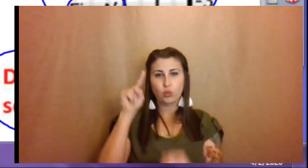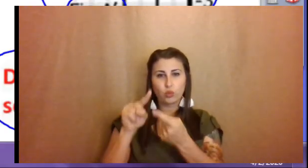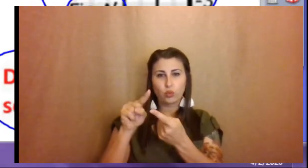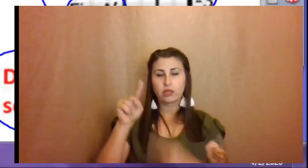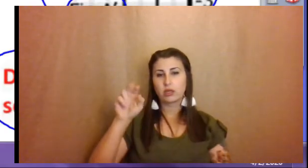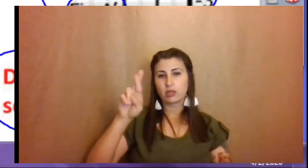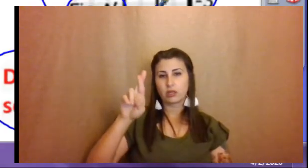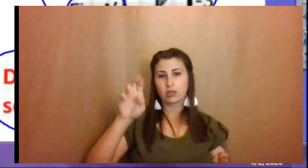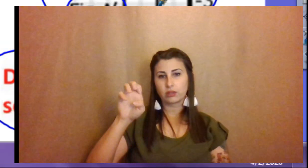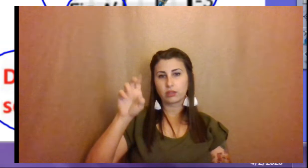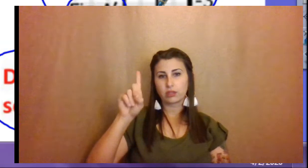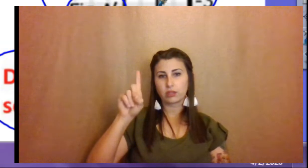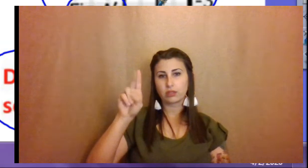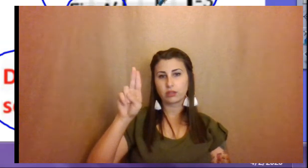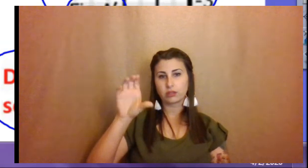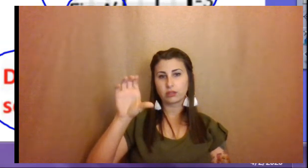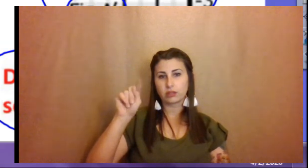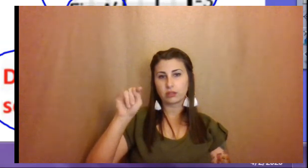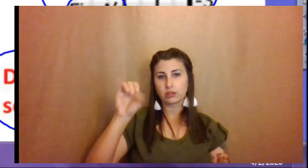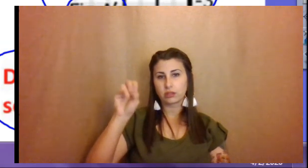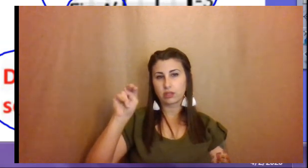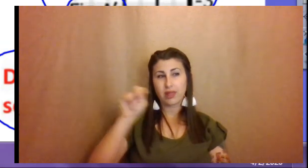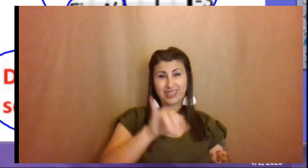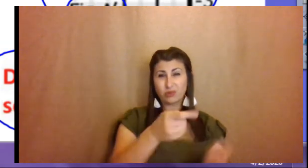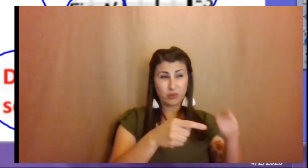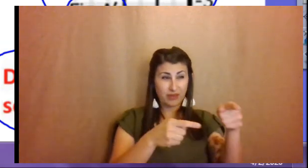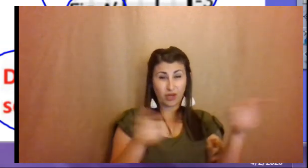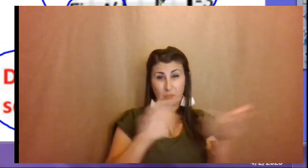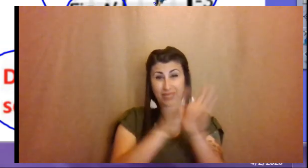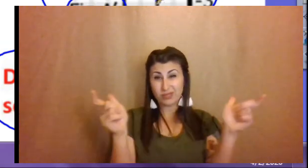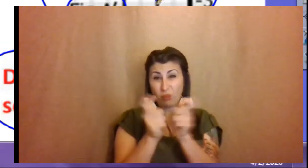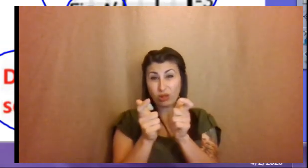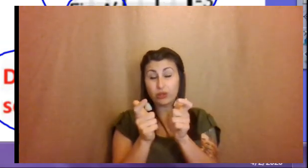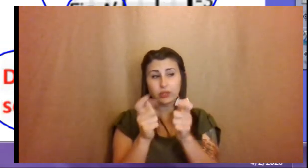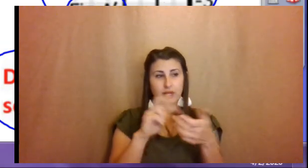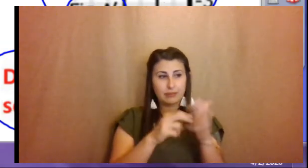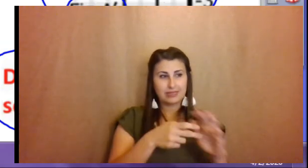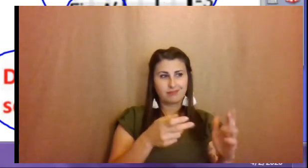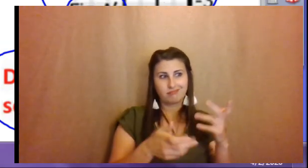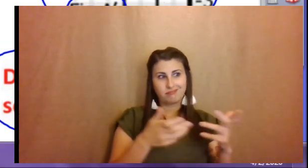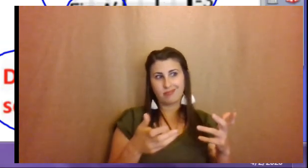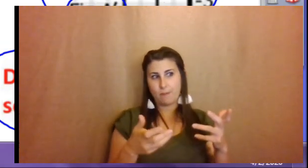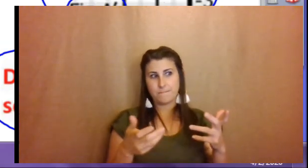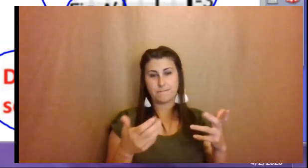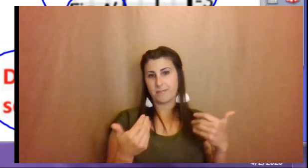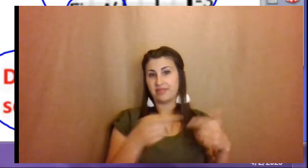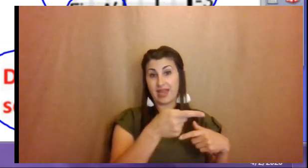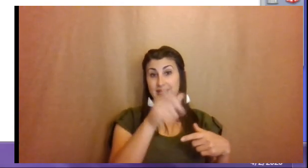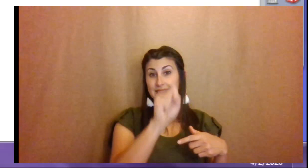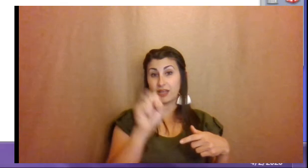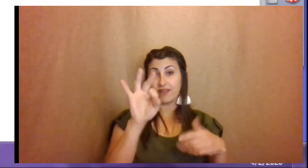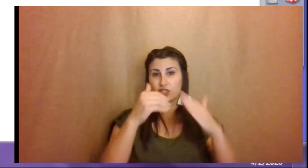here. Right? It got smaller, meaning that it had a scale factor that was less than 1.